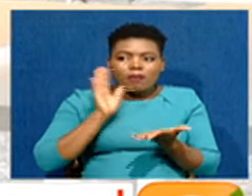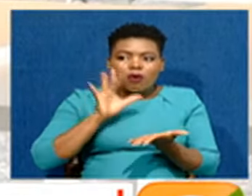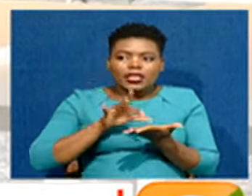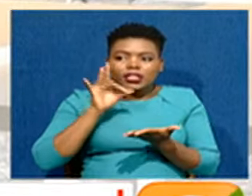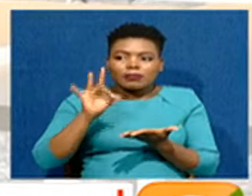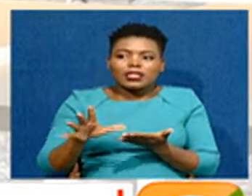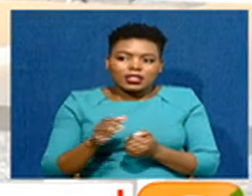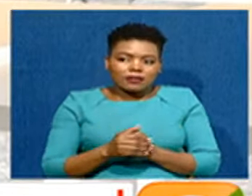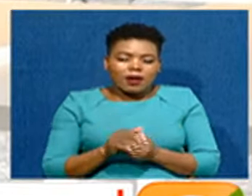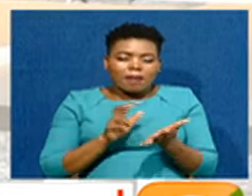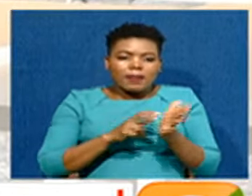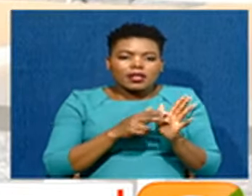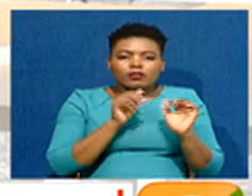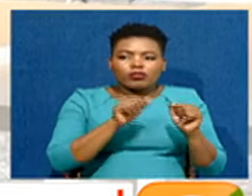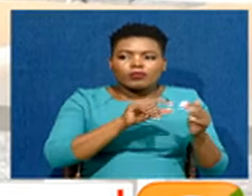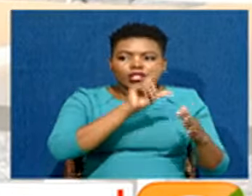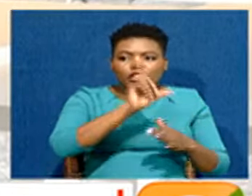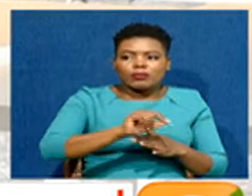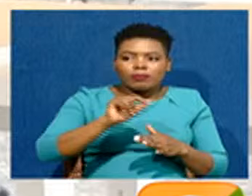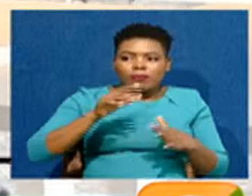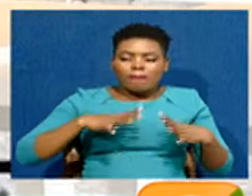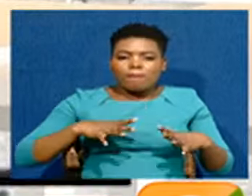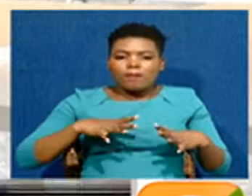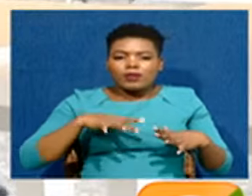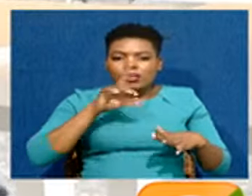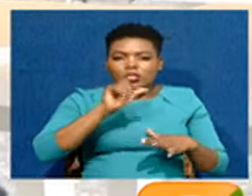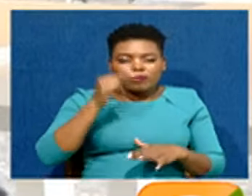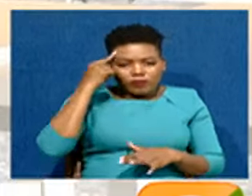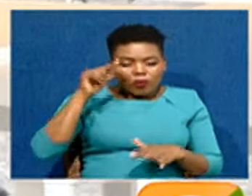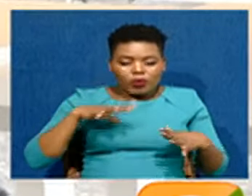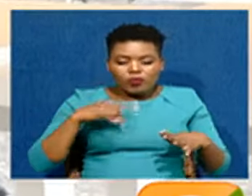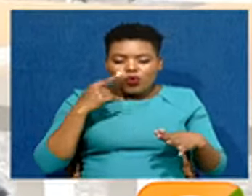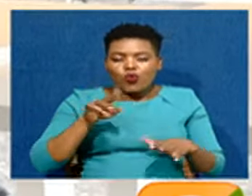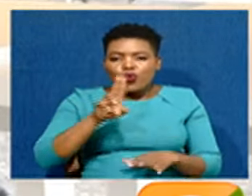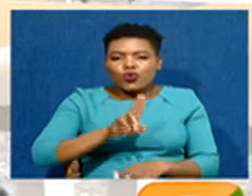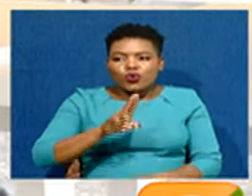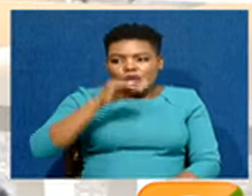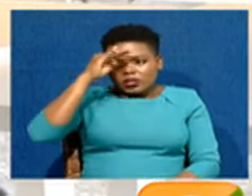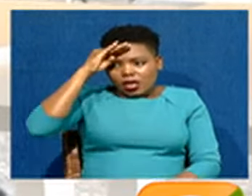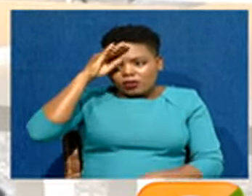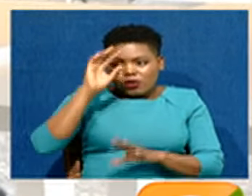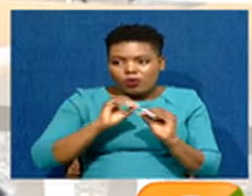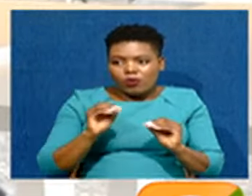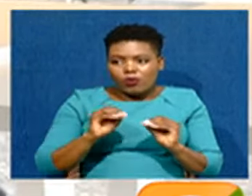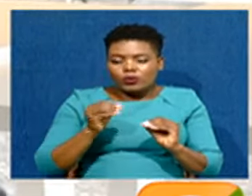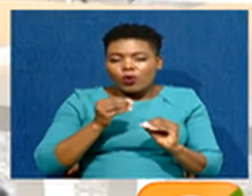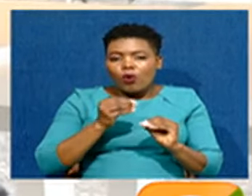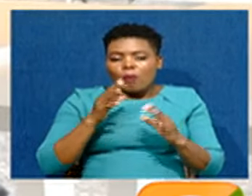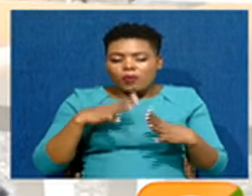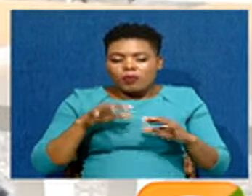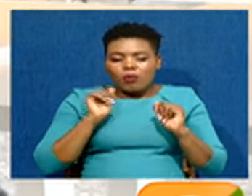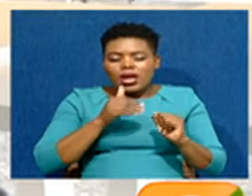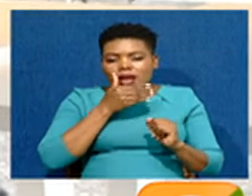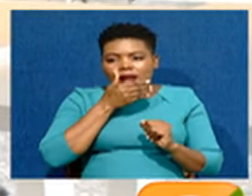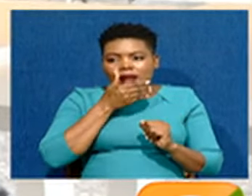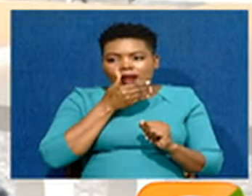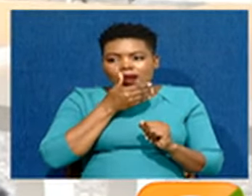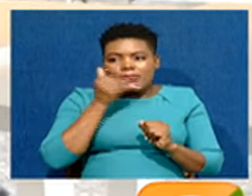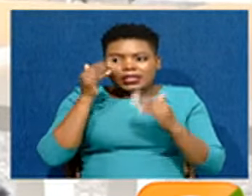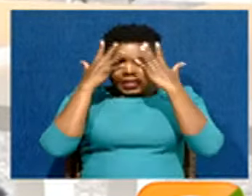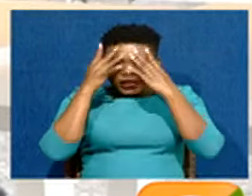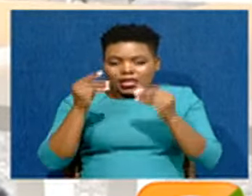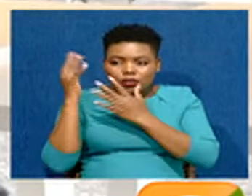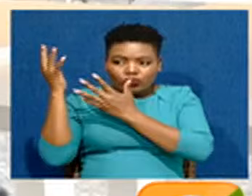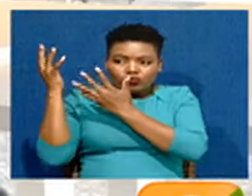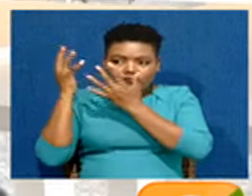will be cheaper for an alcoholic player in the country to import as opposed to manufacture locally. Yeah. That has an impact on jobs. We're